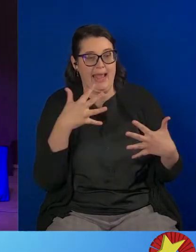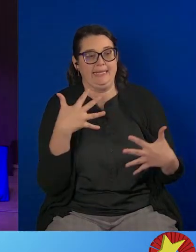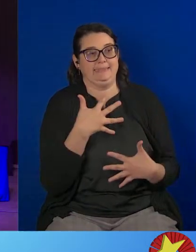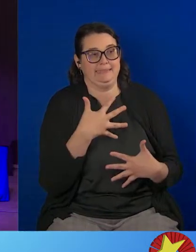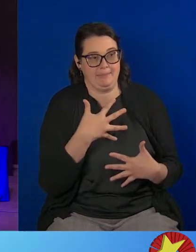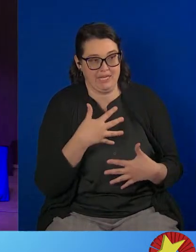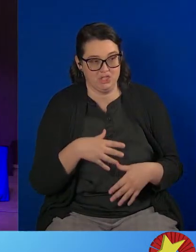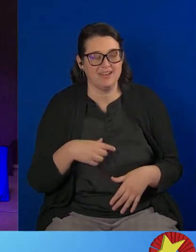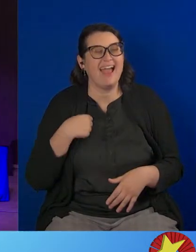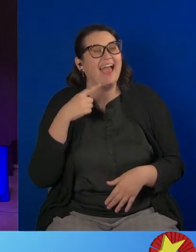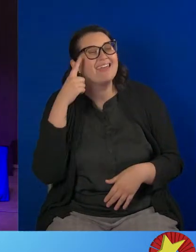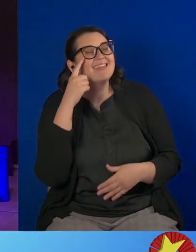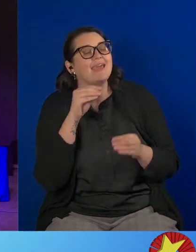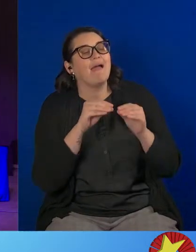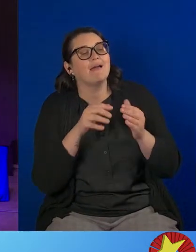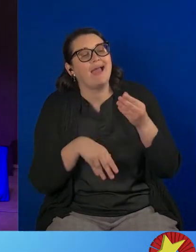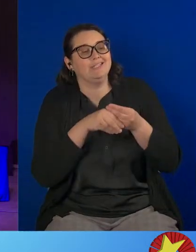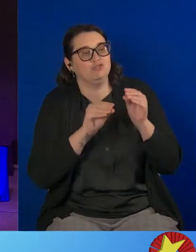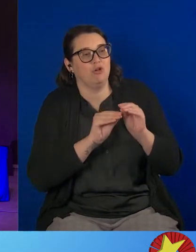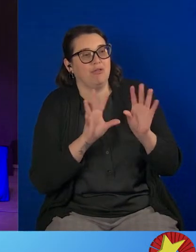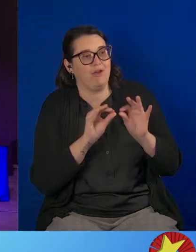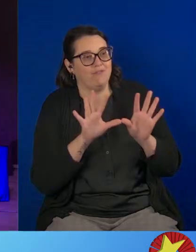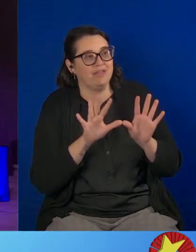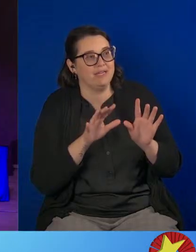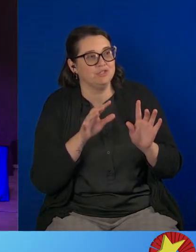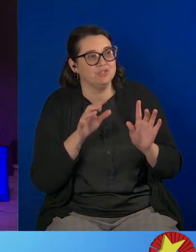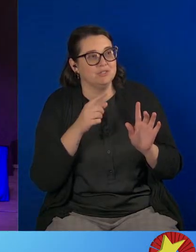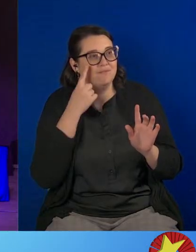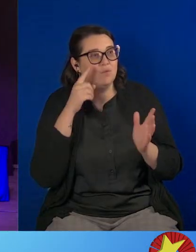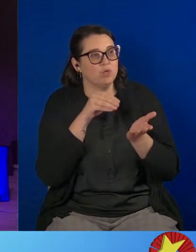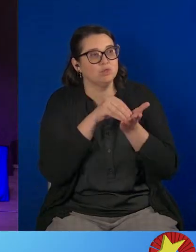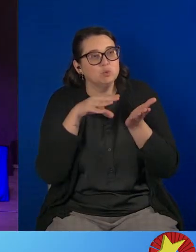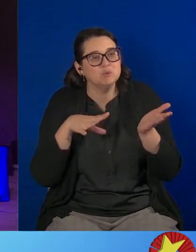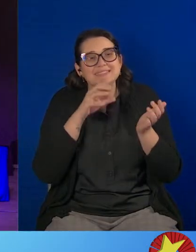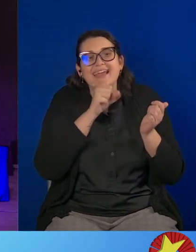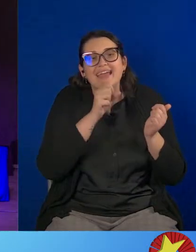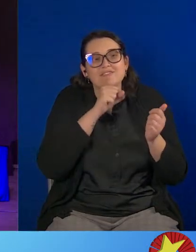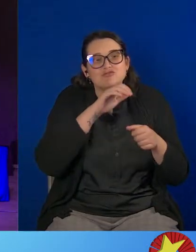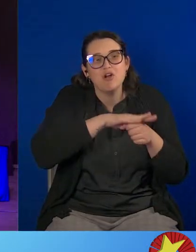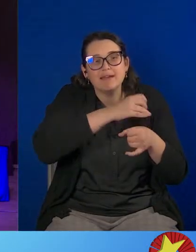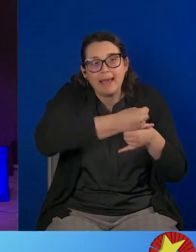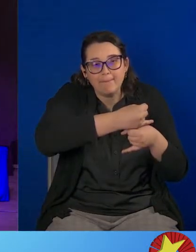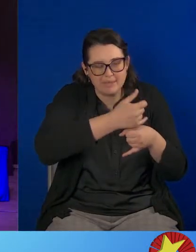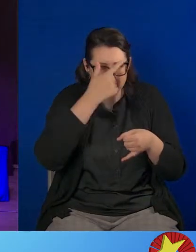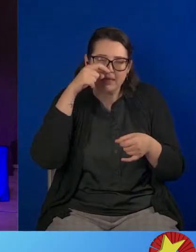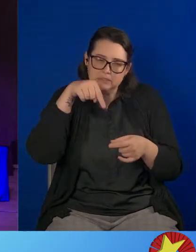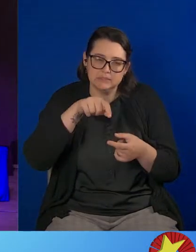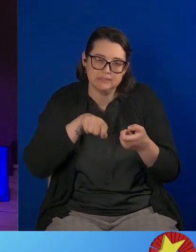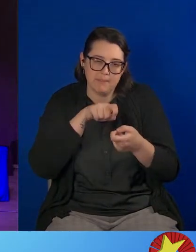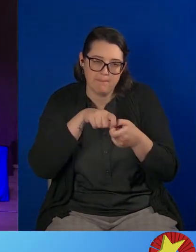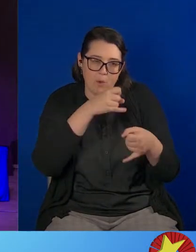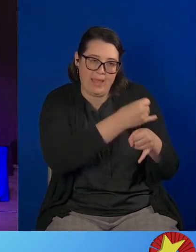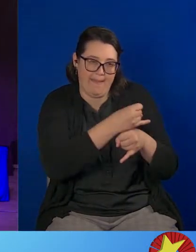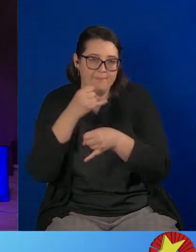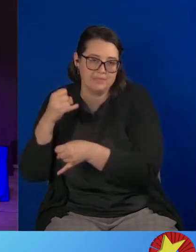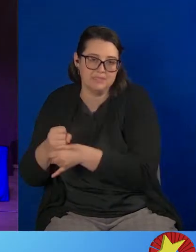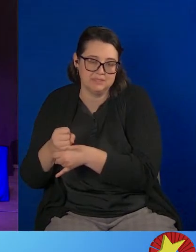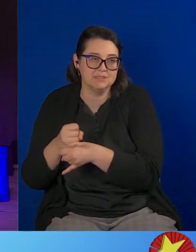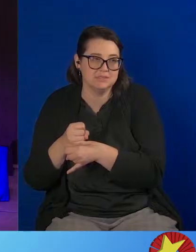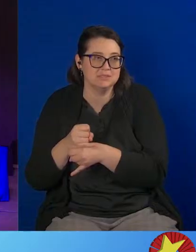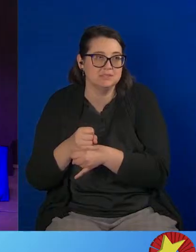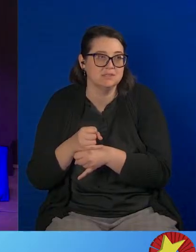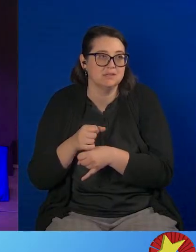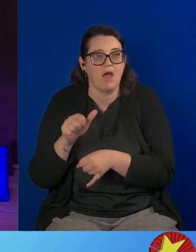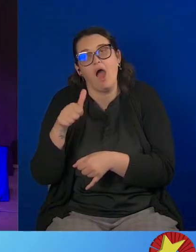additional clarification on students of age on campuses. It's particularly campuses because the other responsibility would be that of the local school